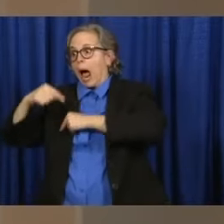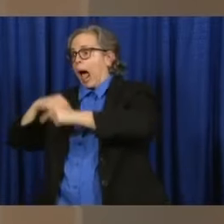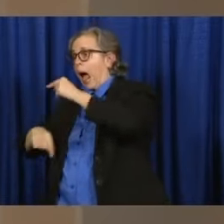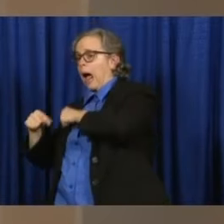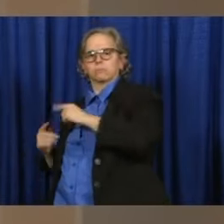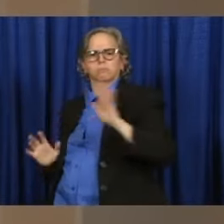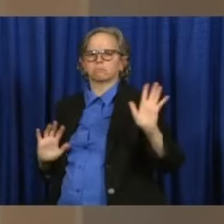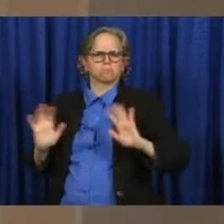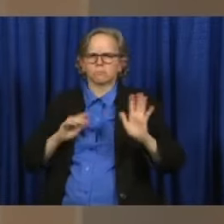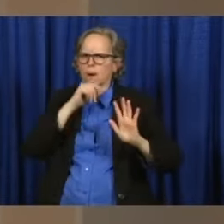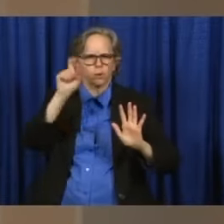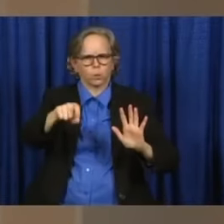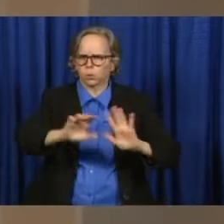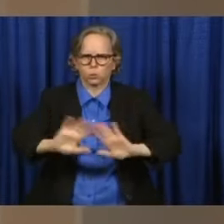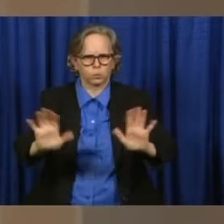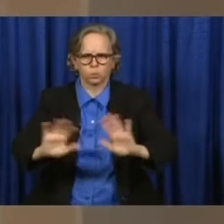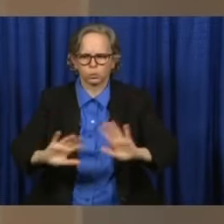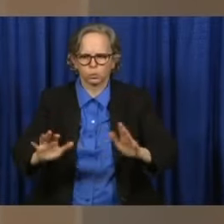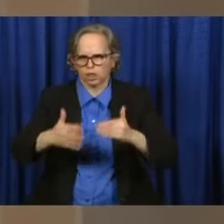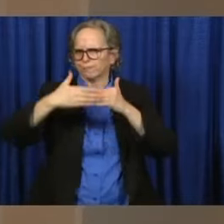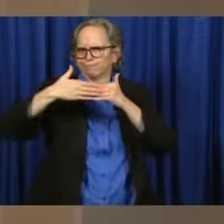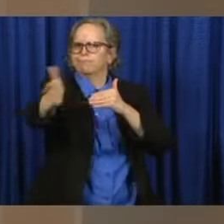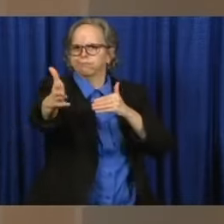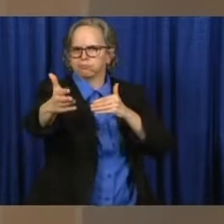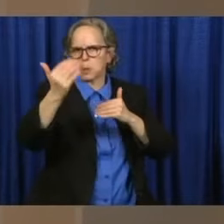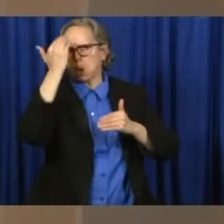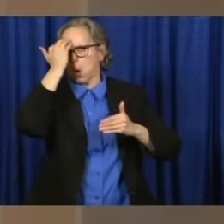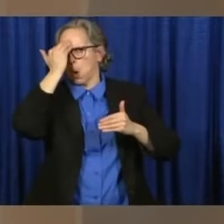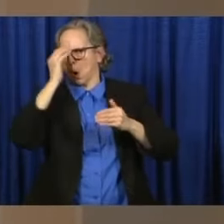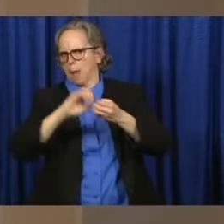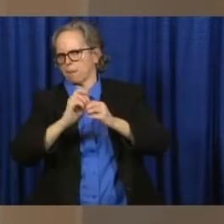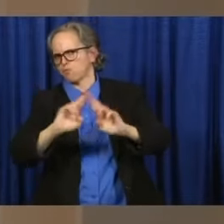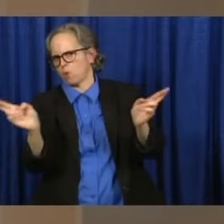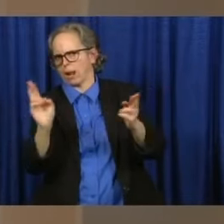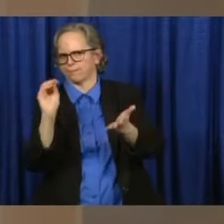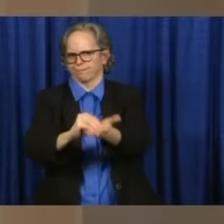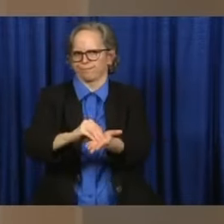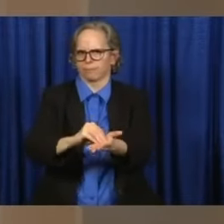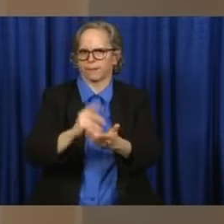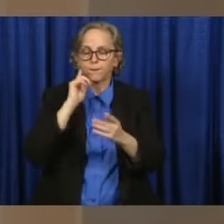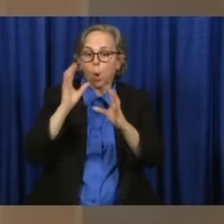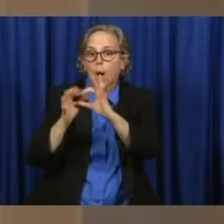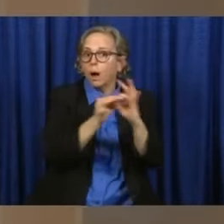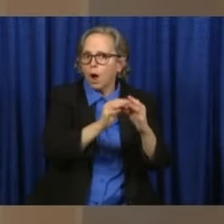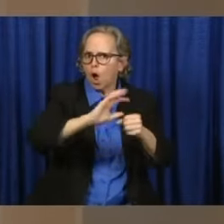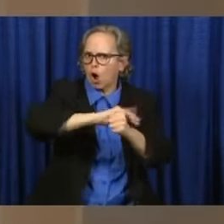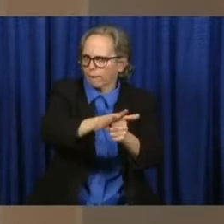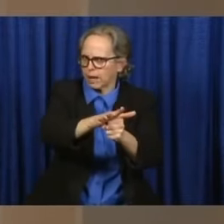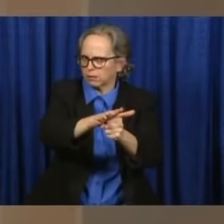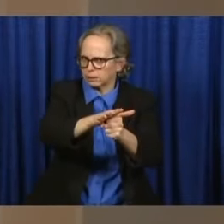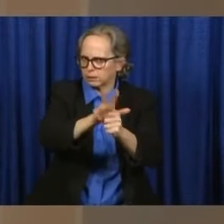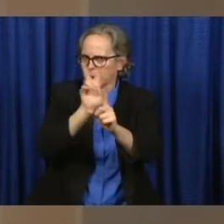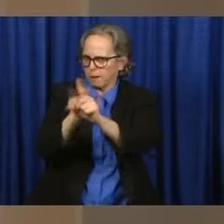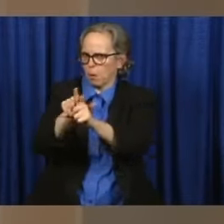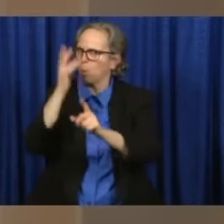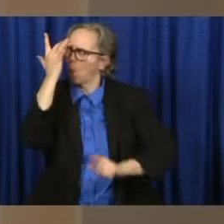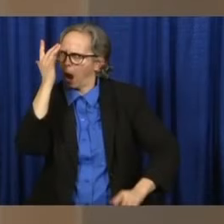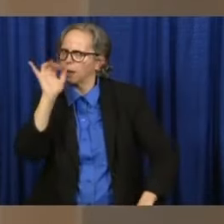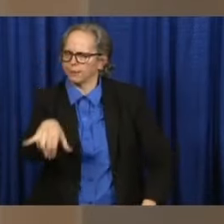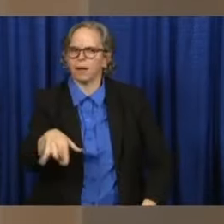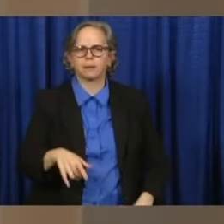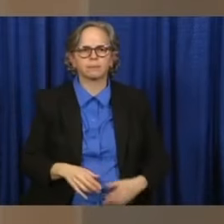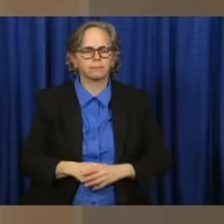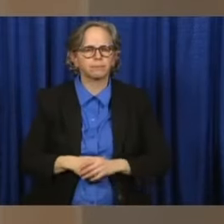Now, having touched on some of the disappointment that certainly lies within those numbers on a human level